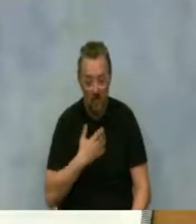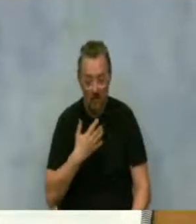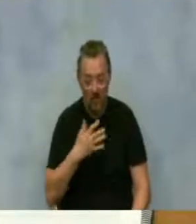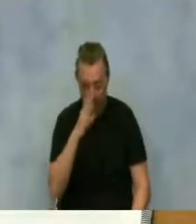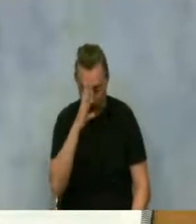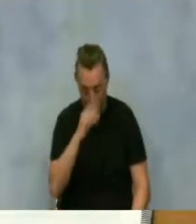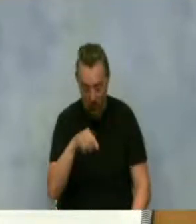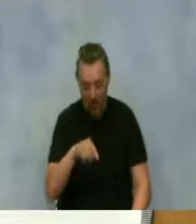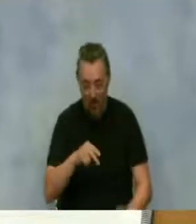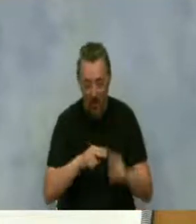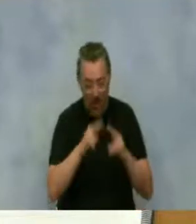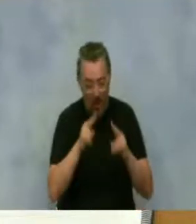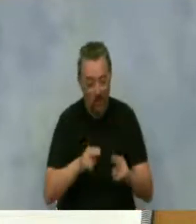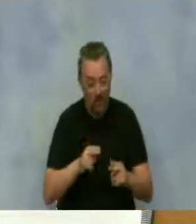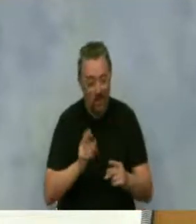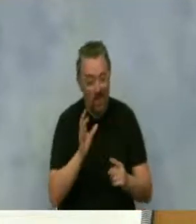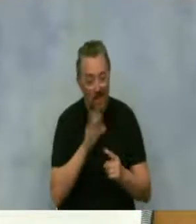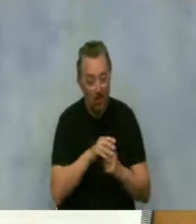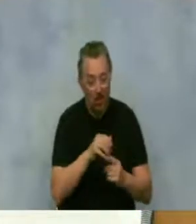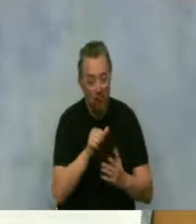Housing Capital Programme totals